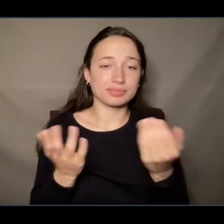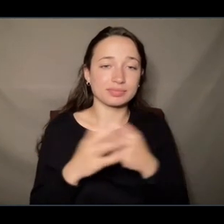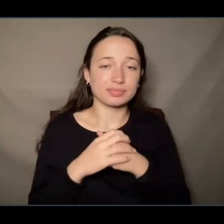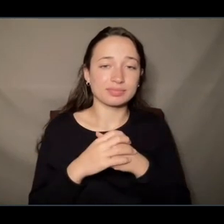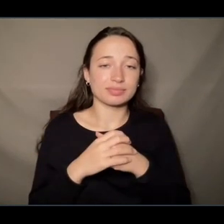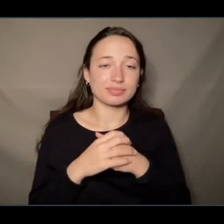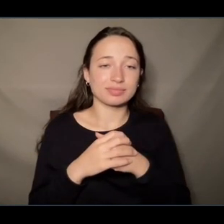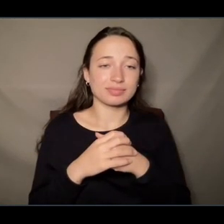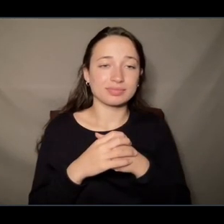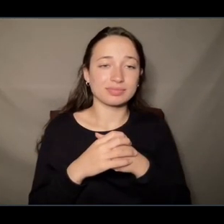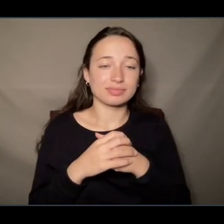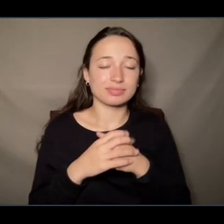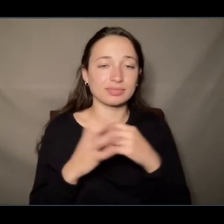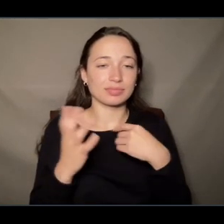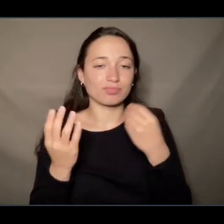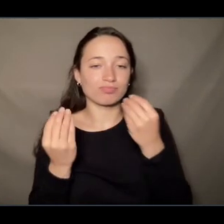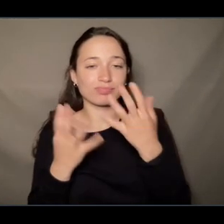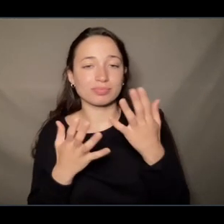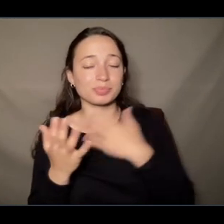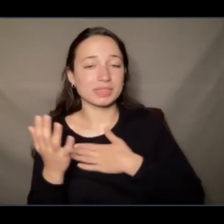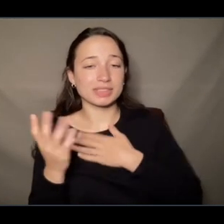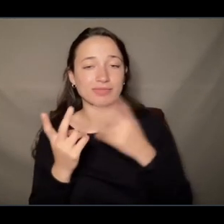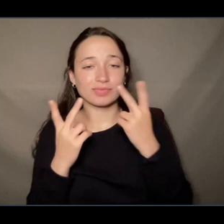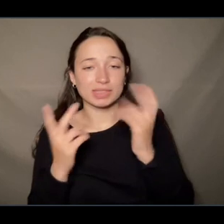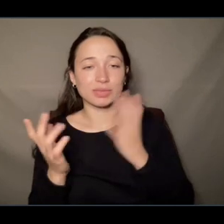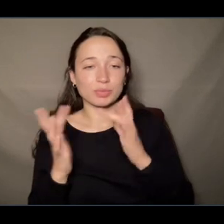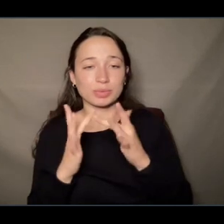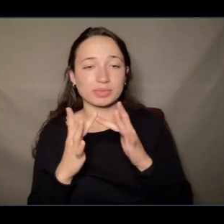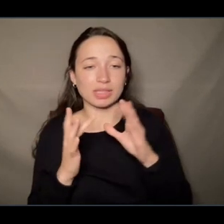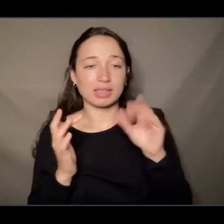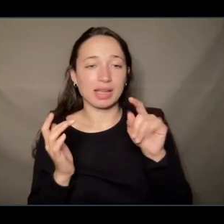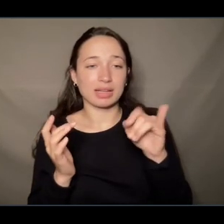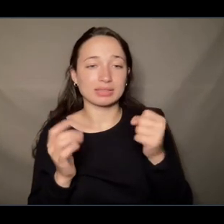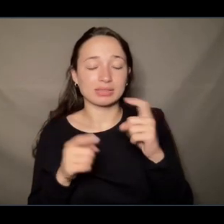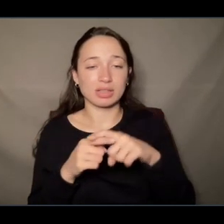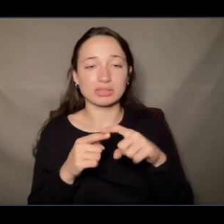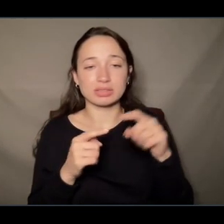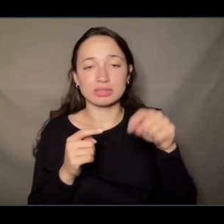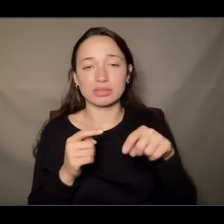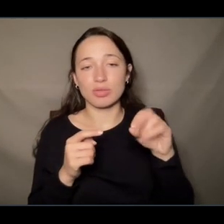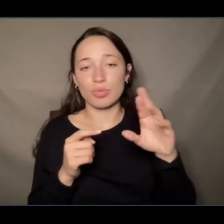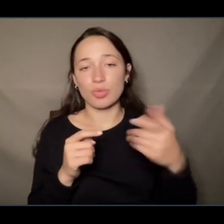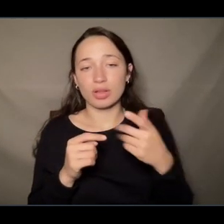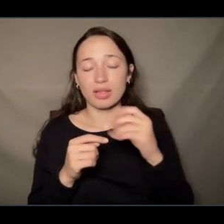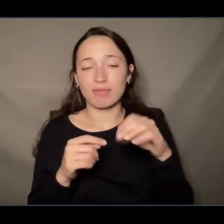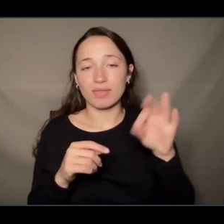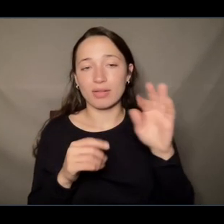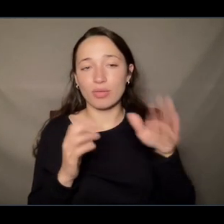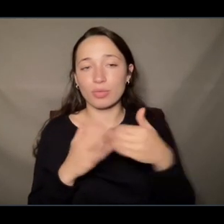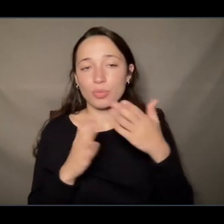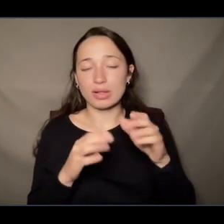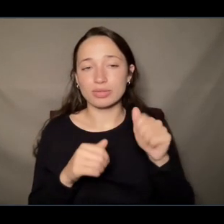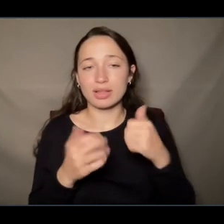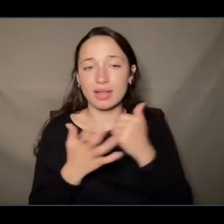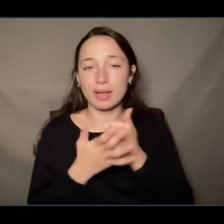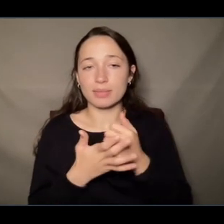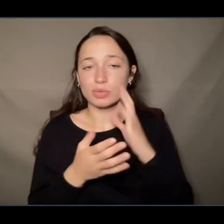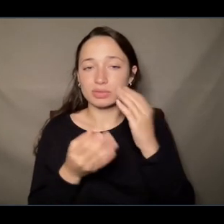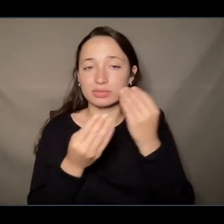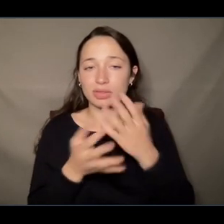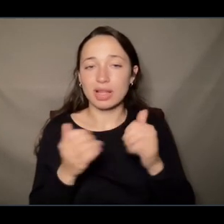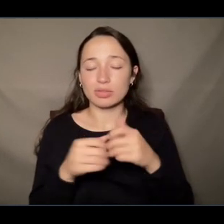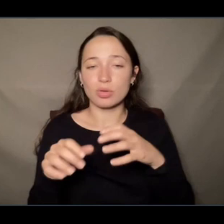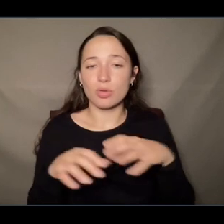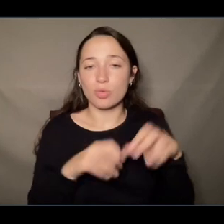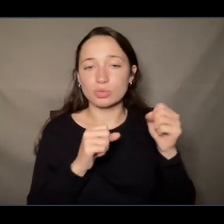forward? I would just say, you know, please visit our website, katiescloset.org, and find out all the ways you can help. It will tell you about